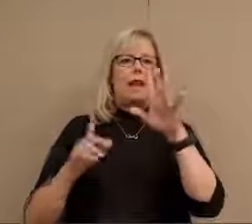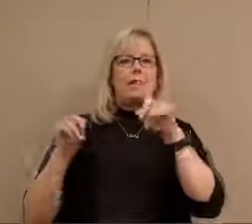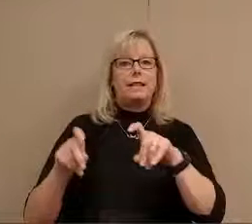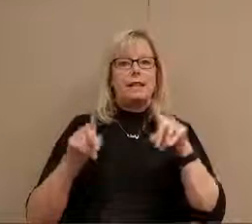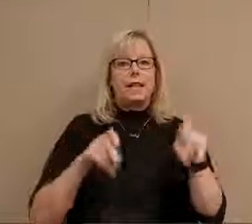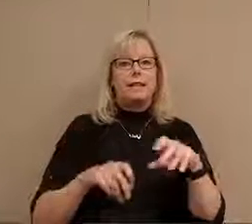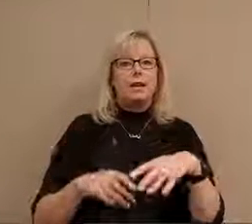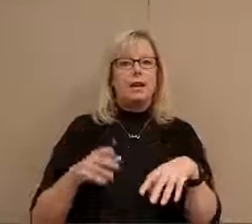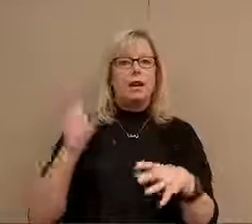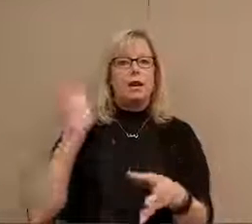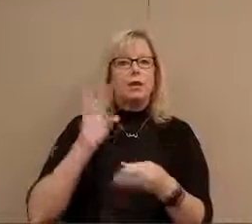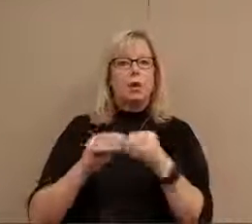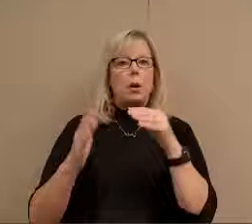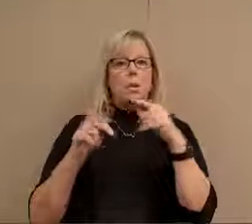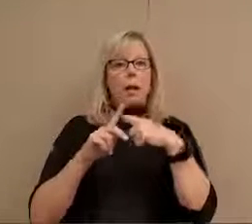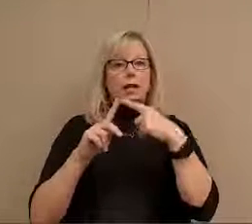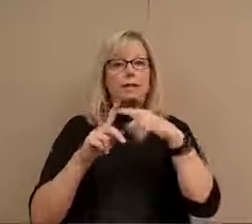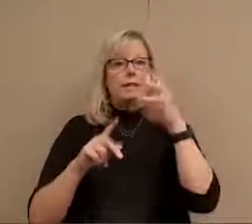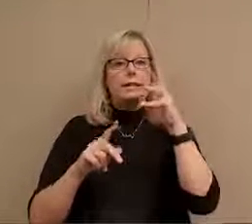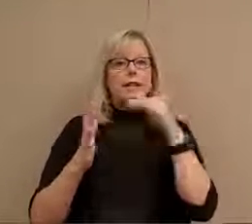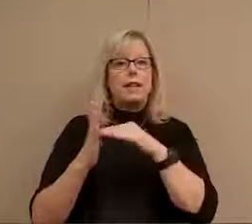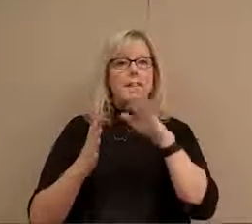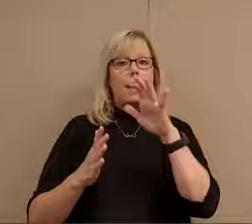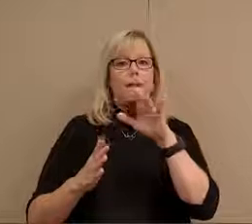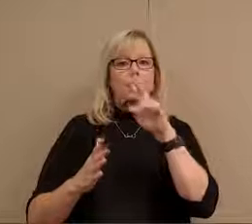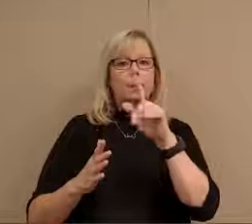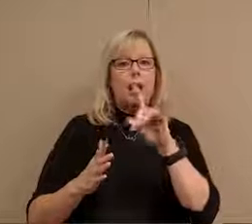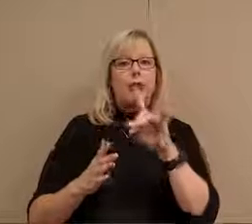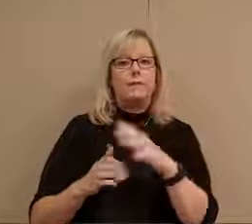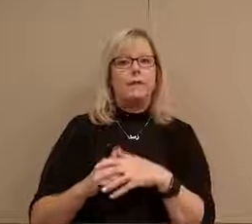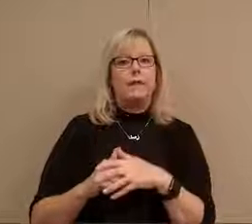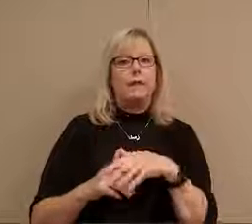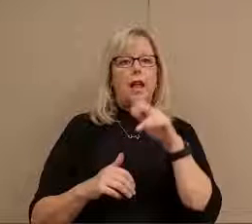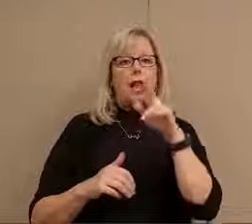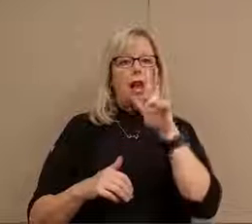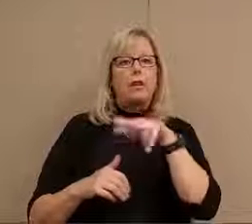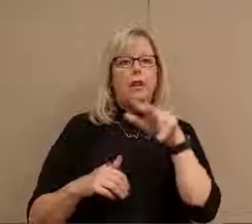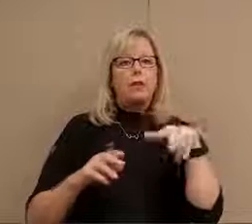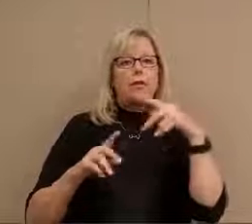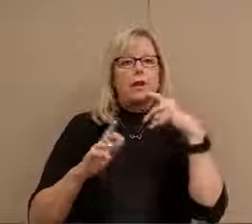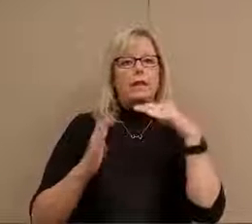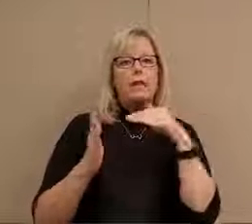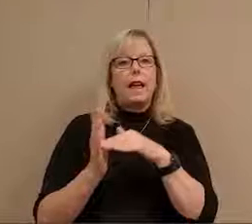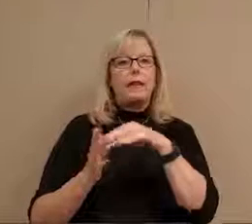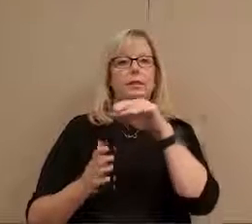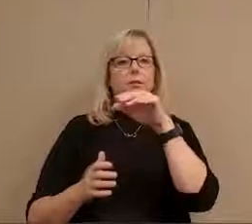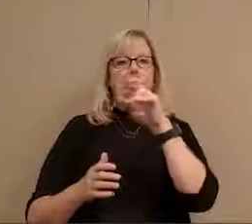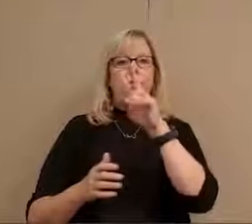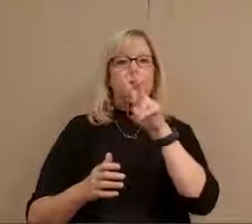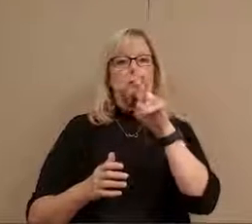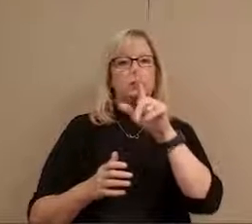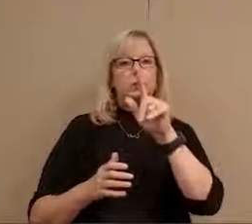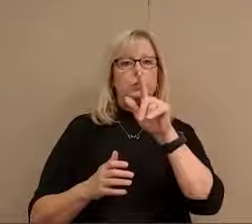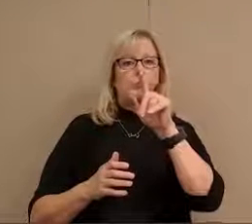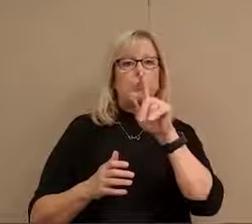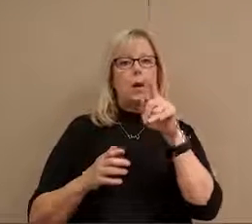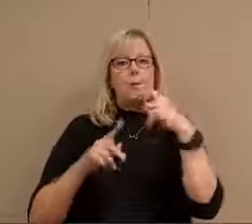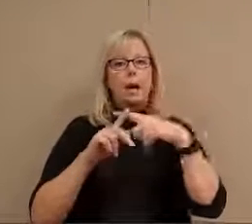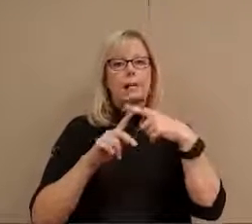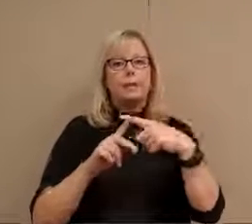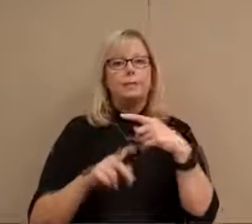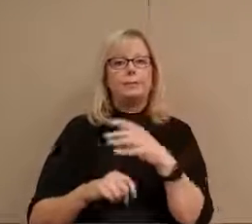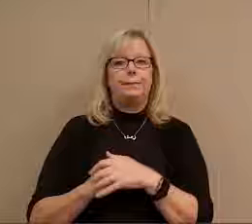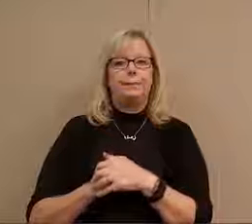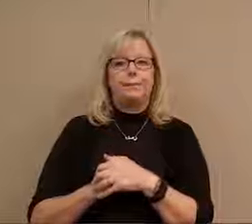33,221 positives and 362,014 negatives. The total number of deaths to date is 490, and our condolences go out to